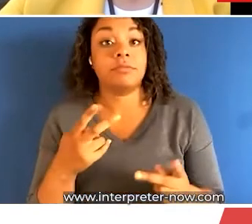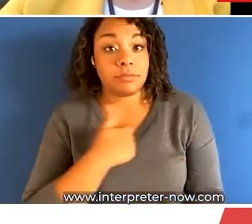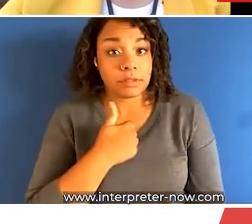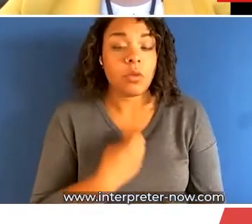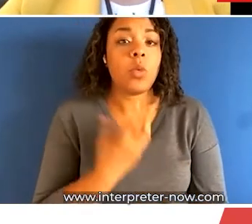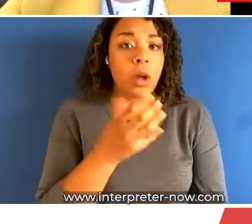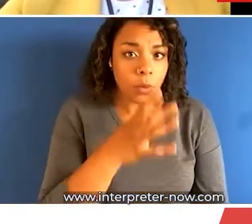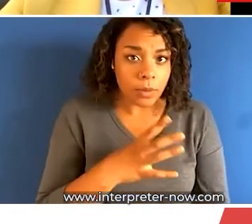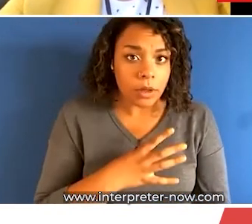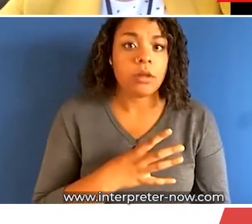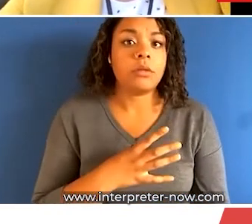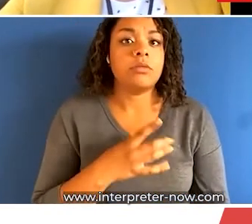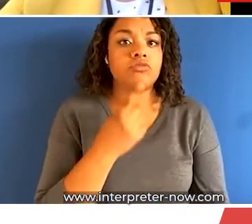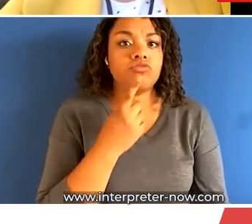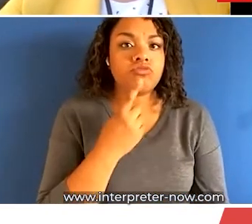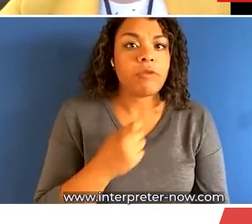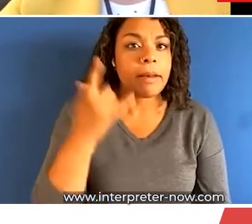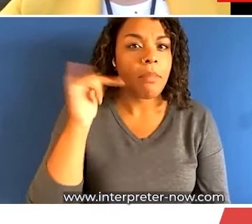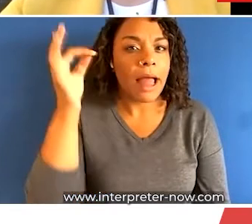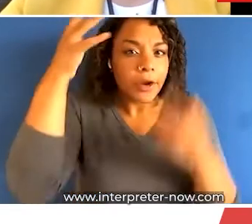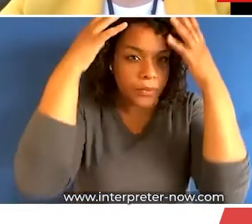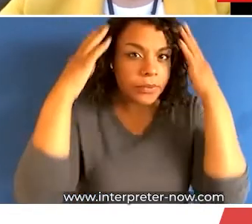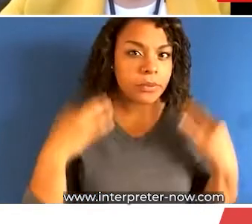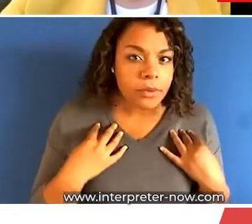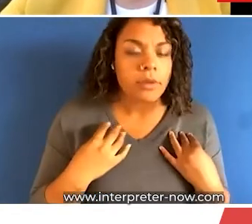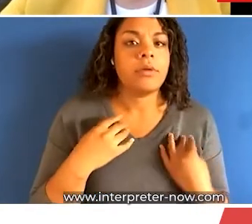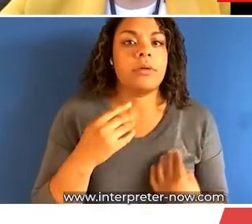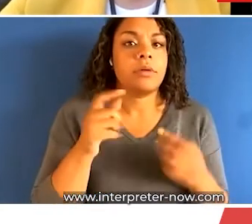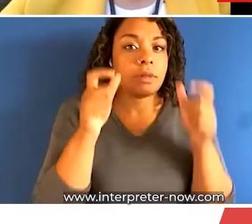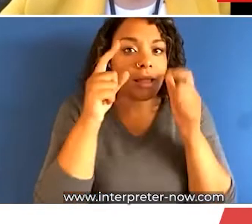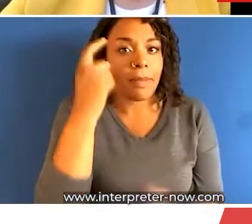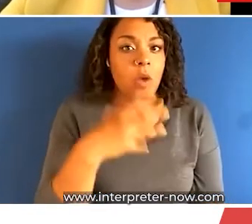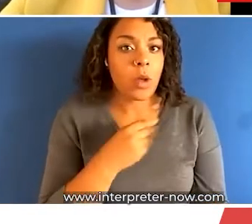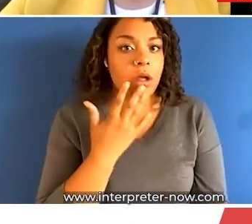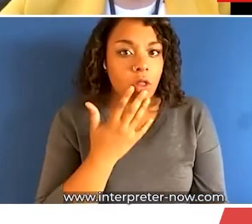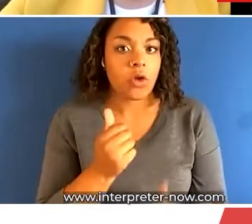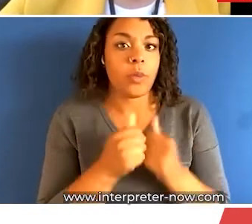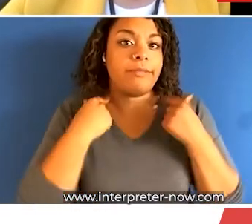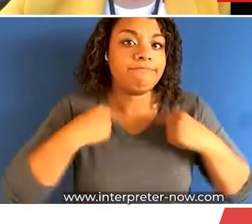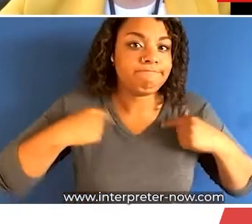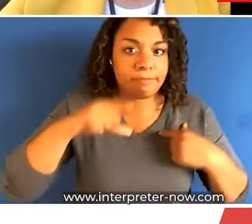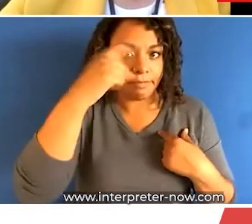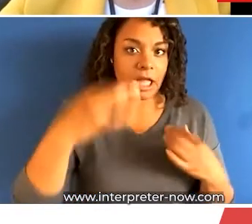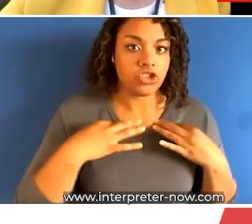white woman, long red and blonde hair, black and white glasses, wearing a sleeveless black shirt.